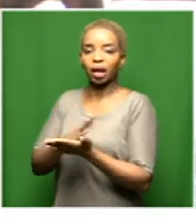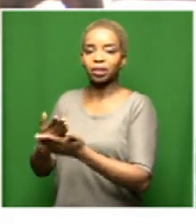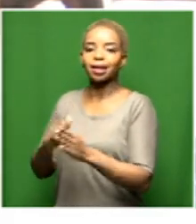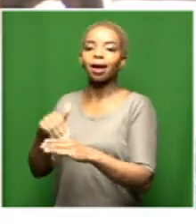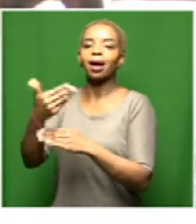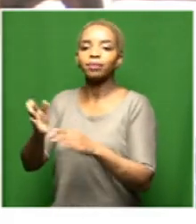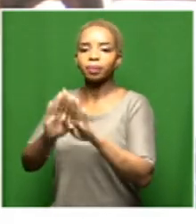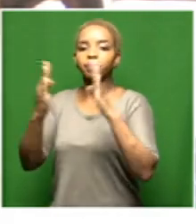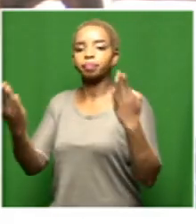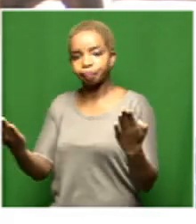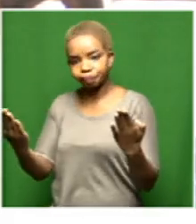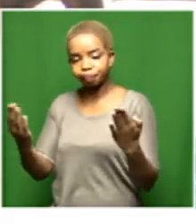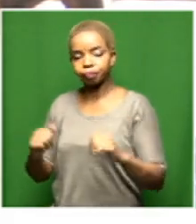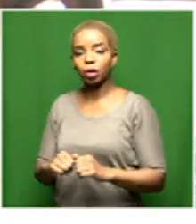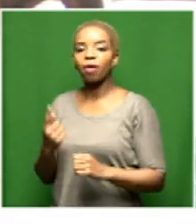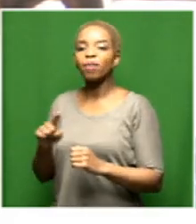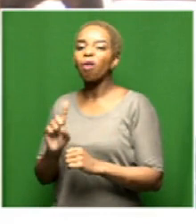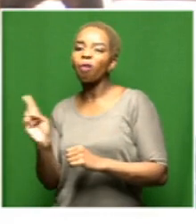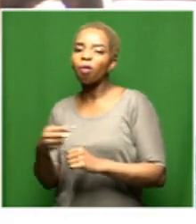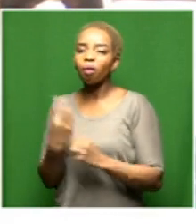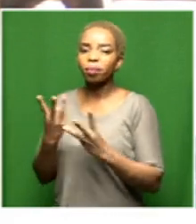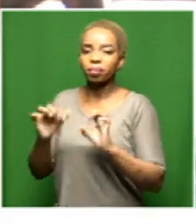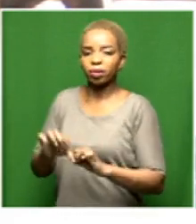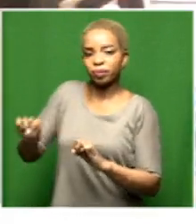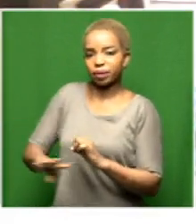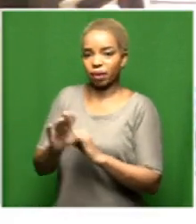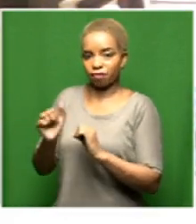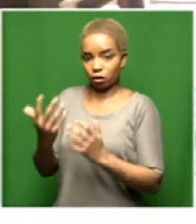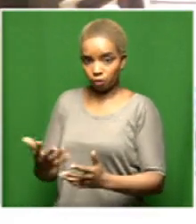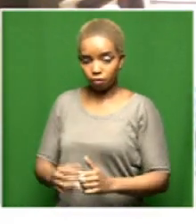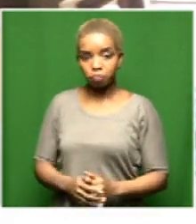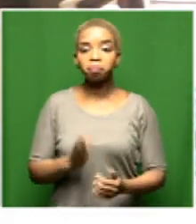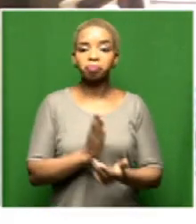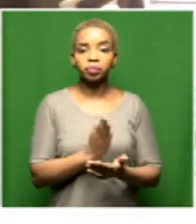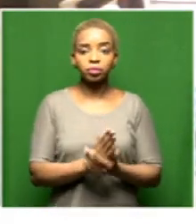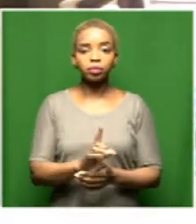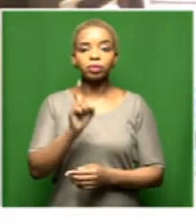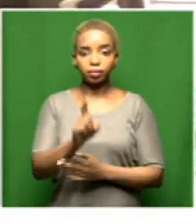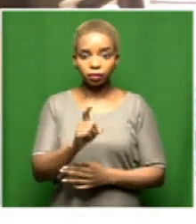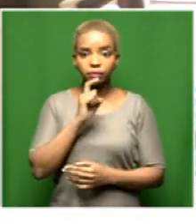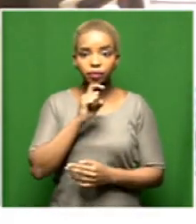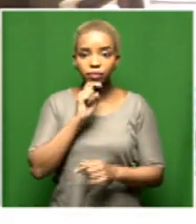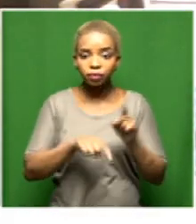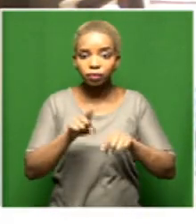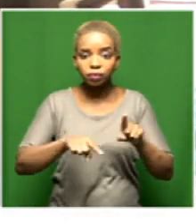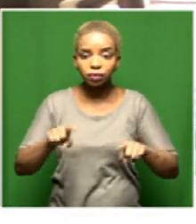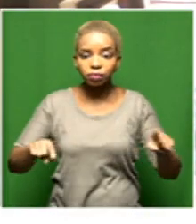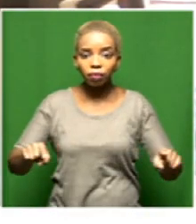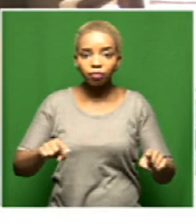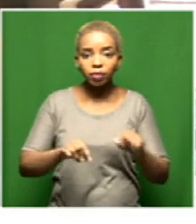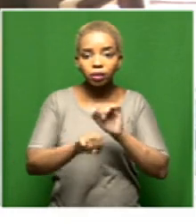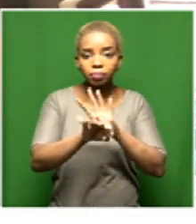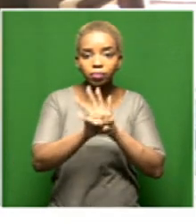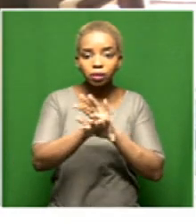for all South Africans living under COVID-19. And I suppose then that the use of different media, Dawn, was actually